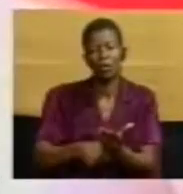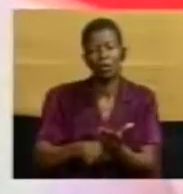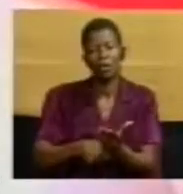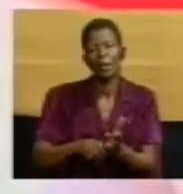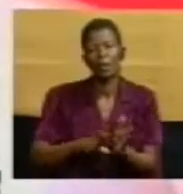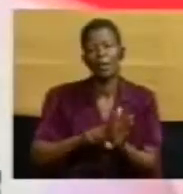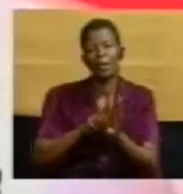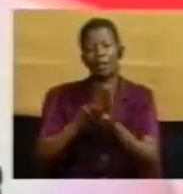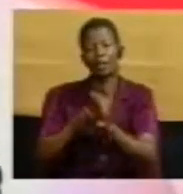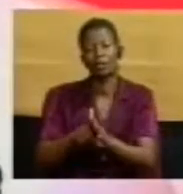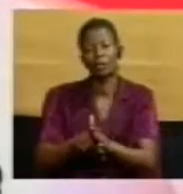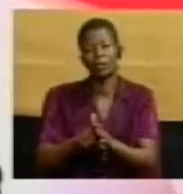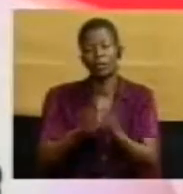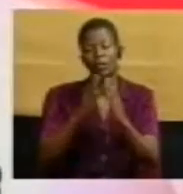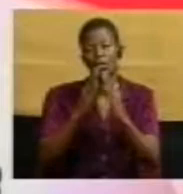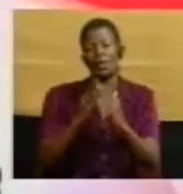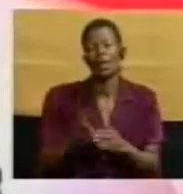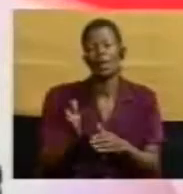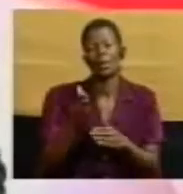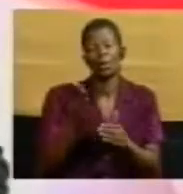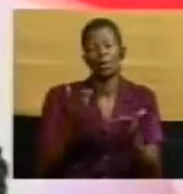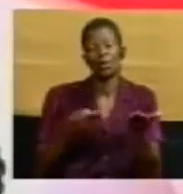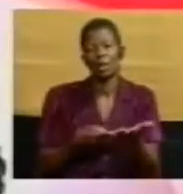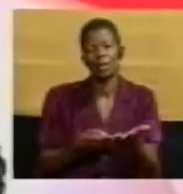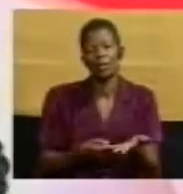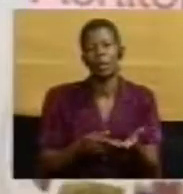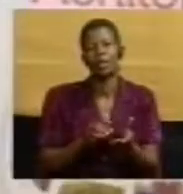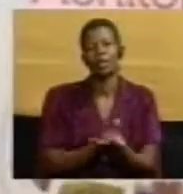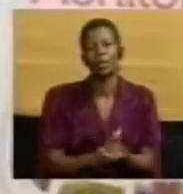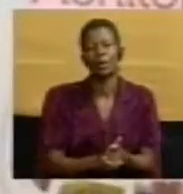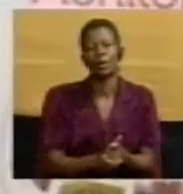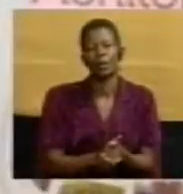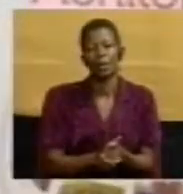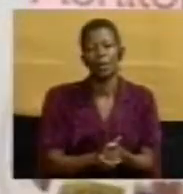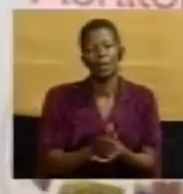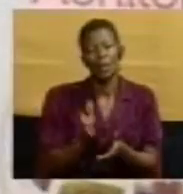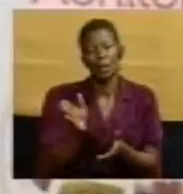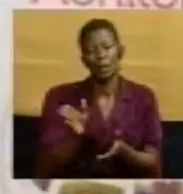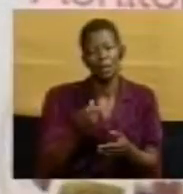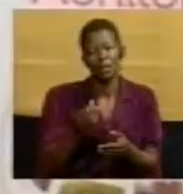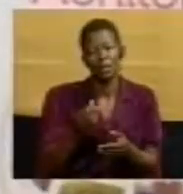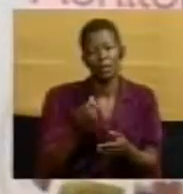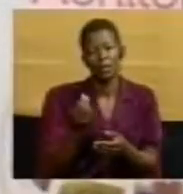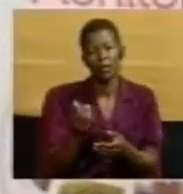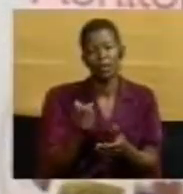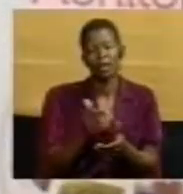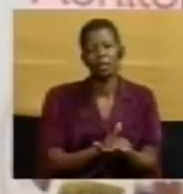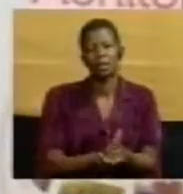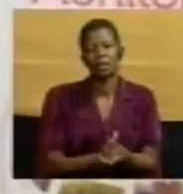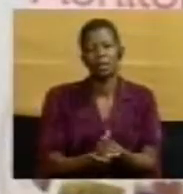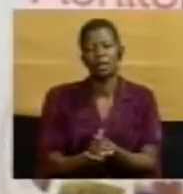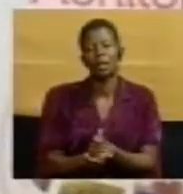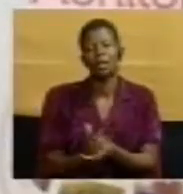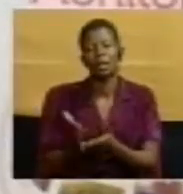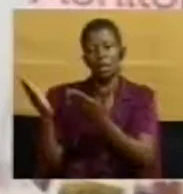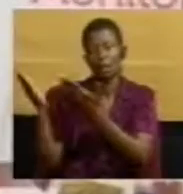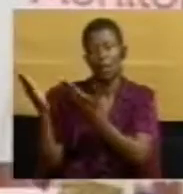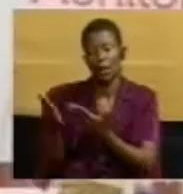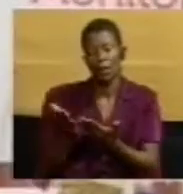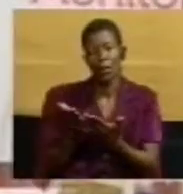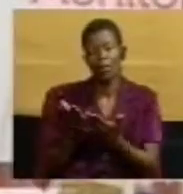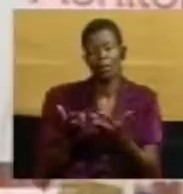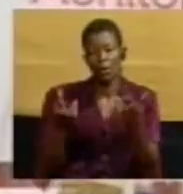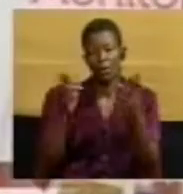of a bill on Reserve Bank of Malawi on Tuesday. And as the Minister of Finance, we welcome this report.